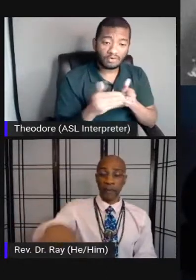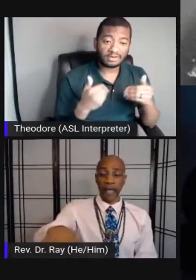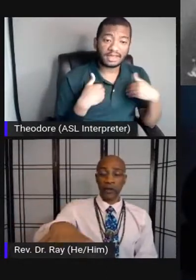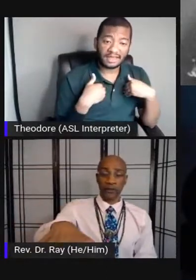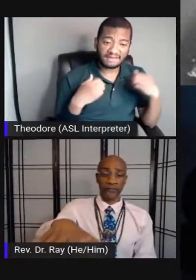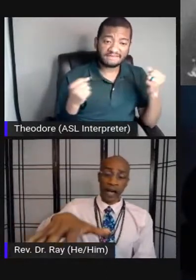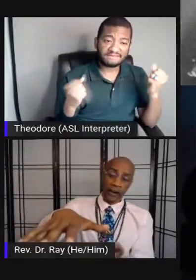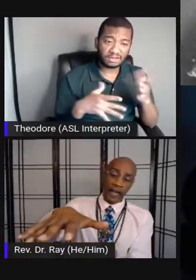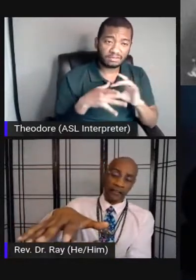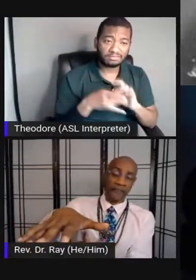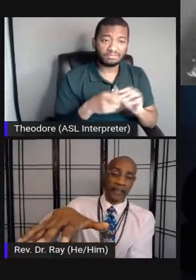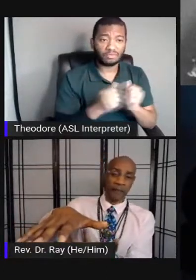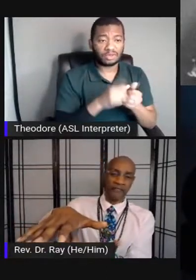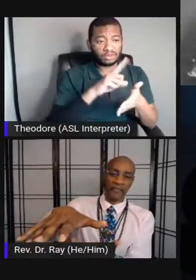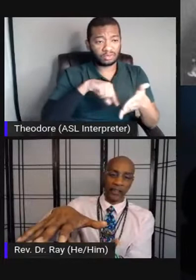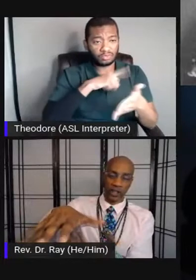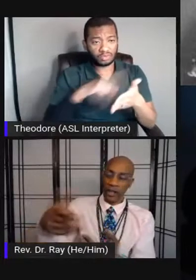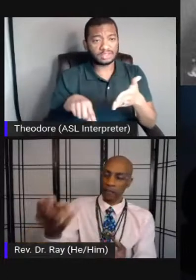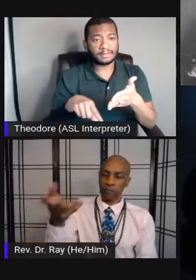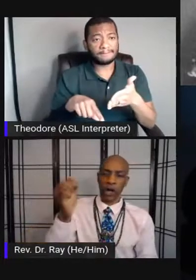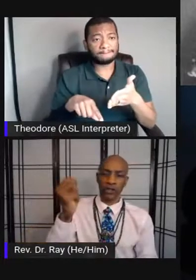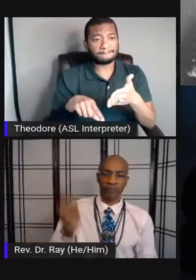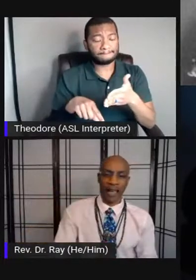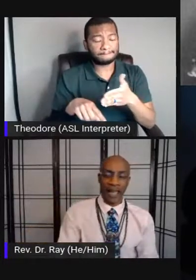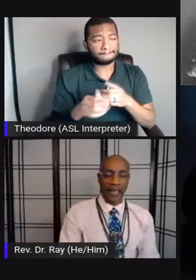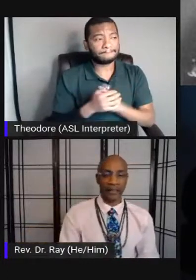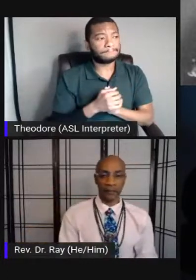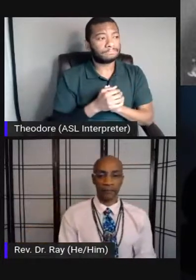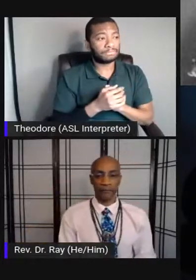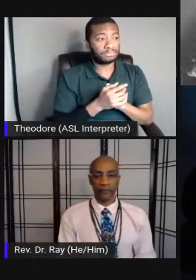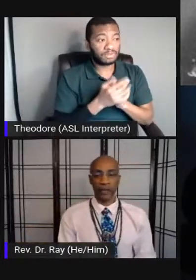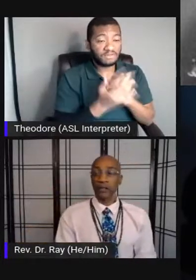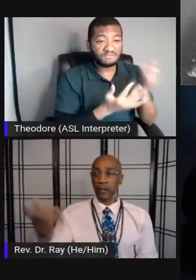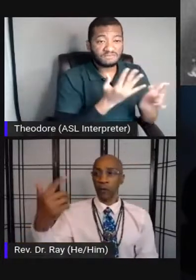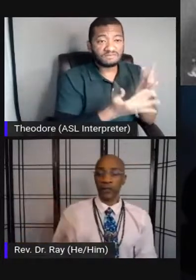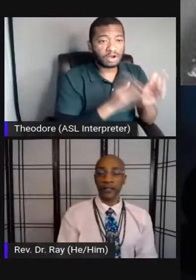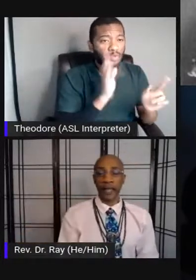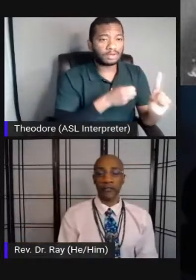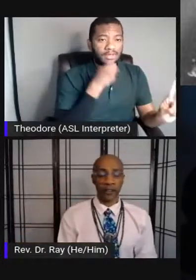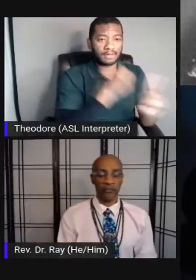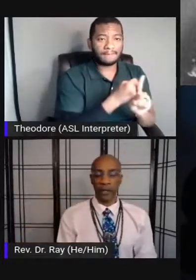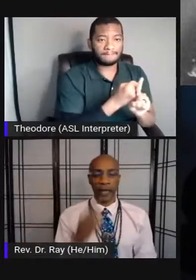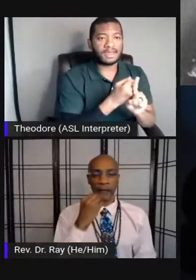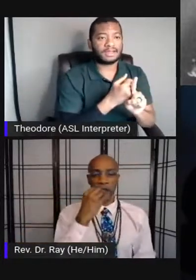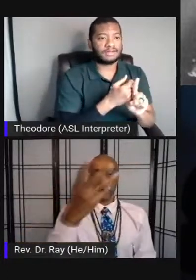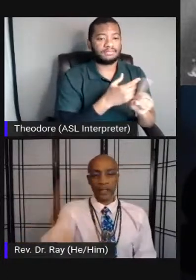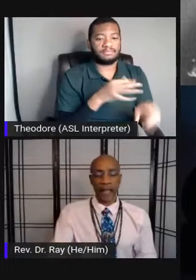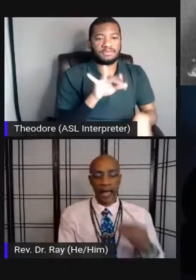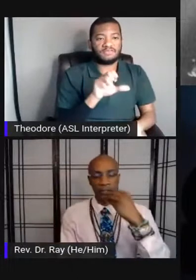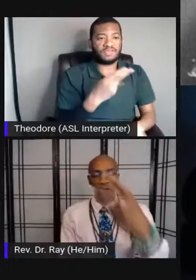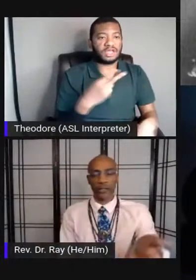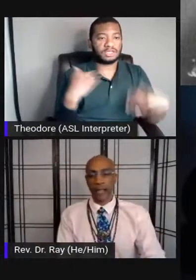I could put my hand over a fire and it affects my flesh. It burns my hand. Someone could stand in front of me and